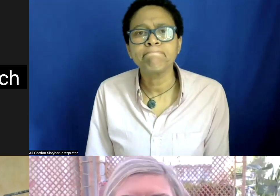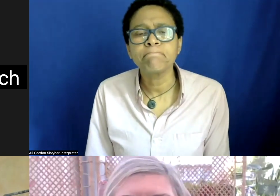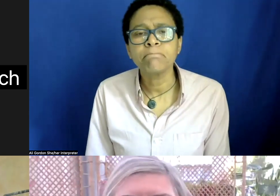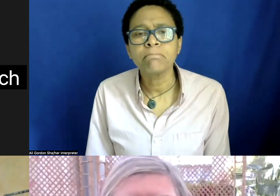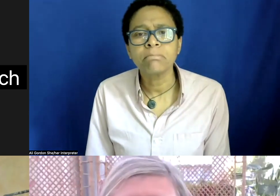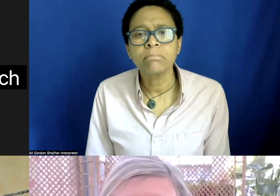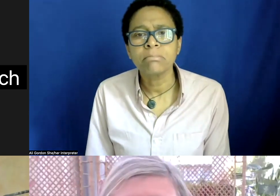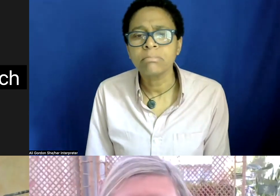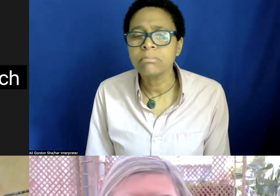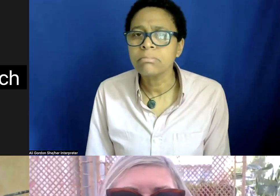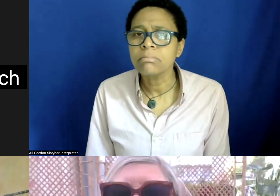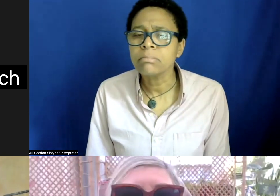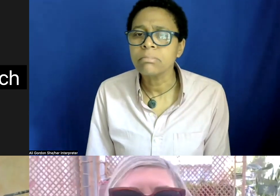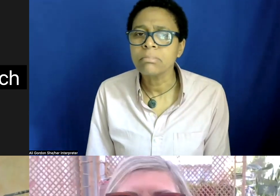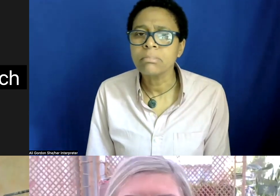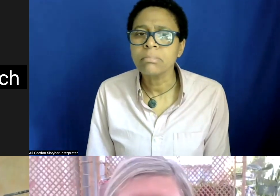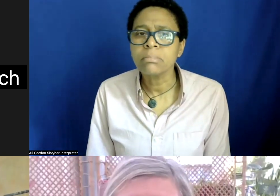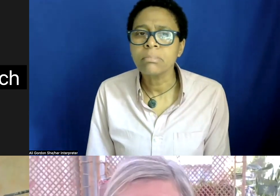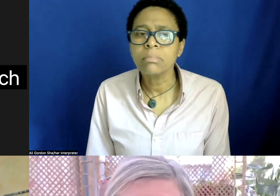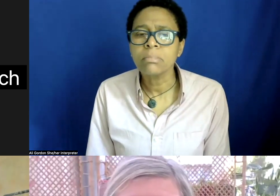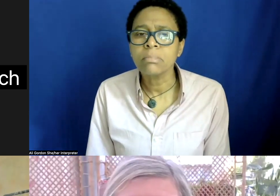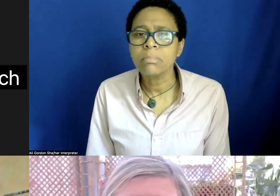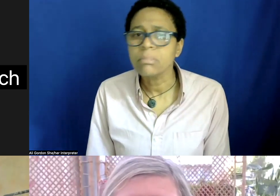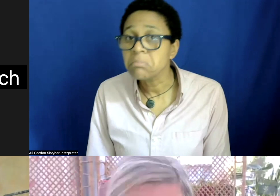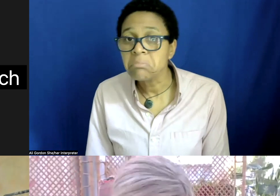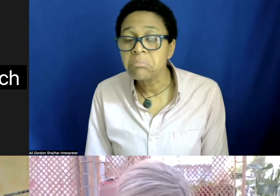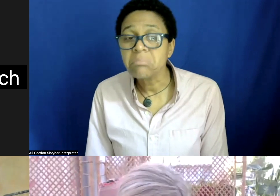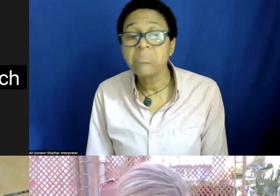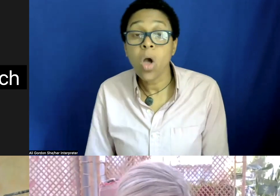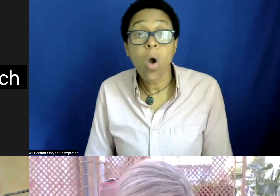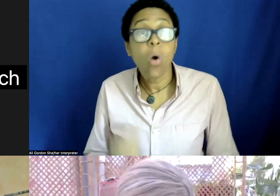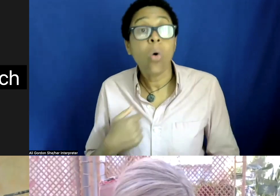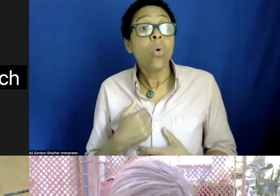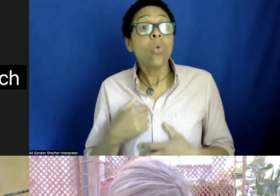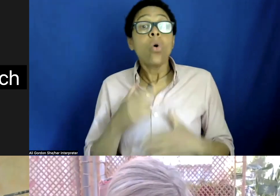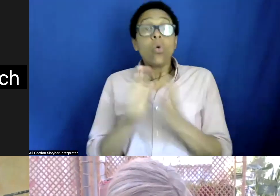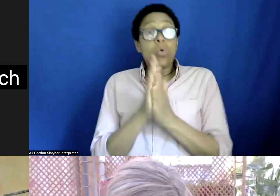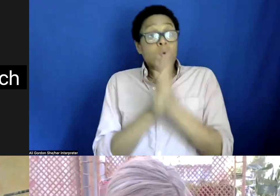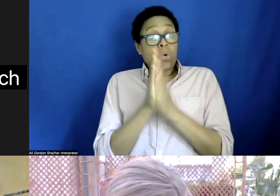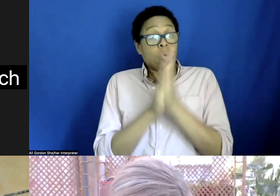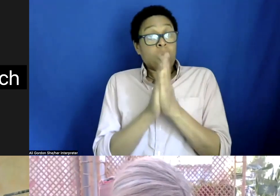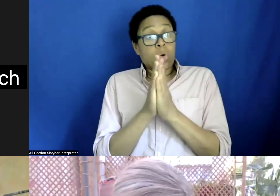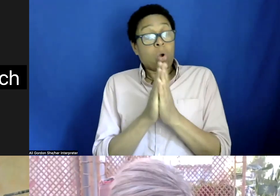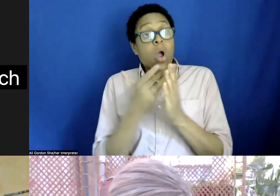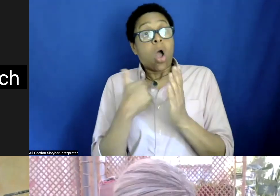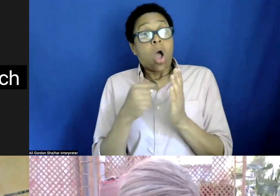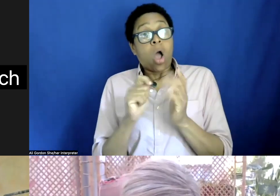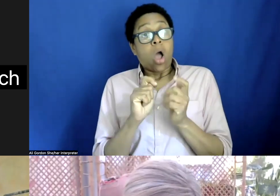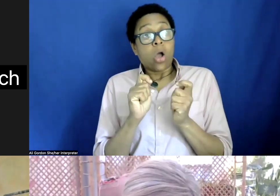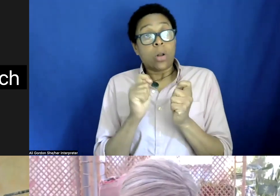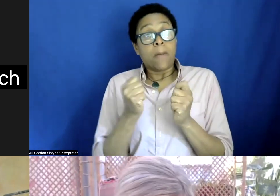Can you hear me now? I wasn't sure if you were going to unmute me or. I'll show you my notebook, and